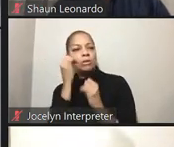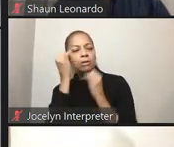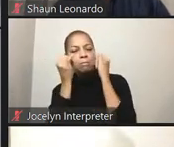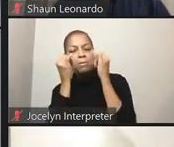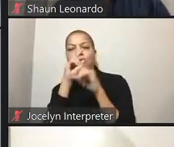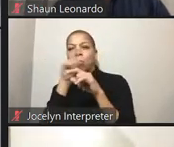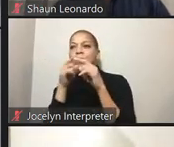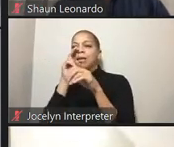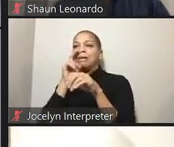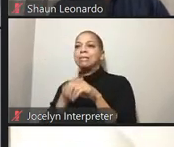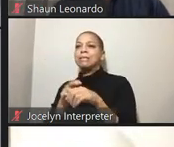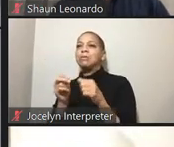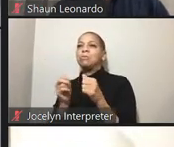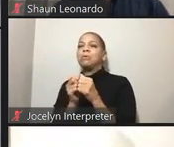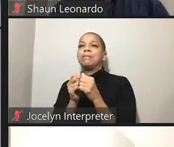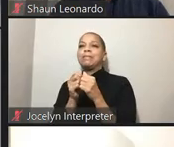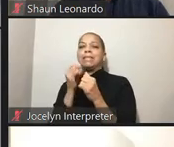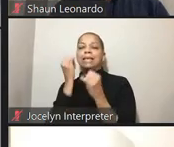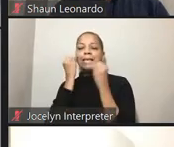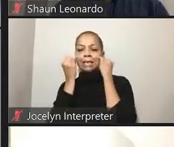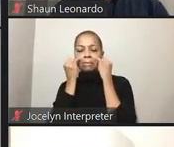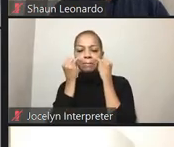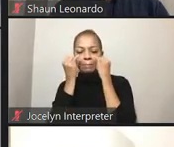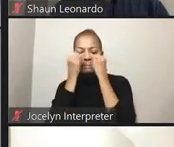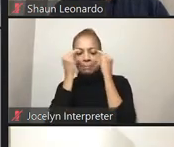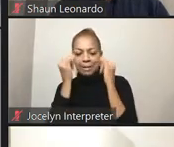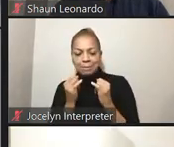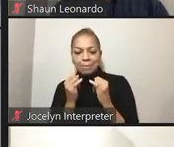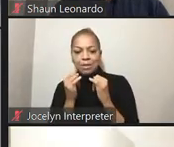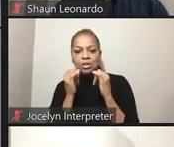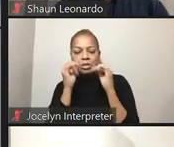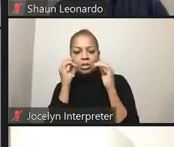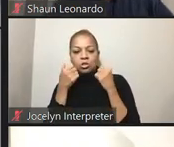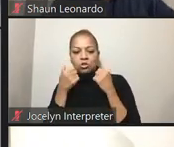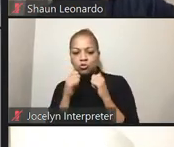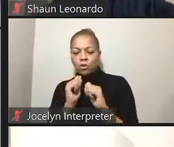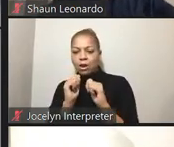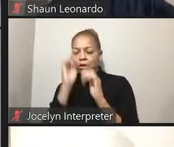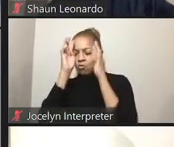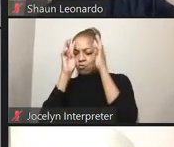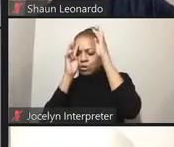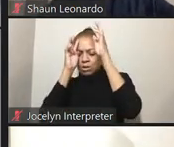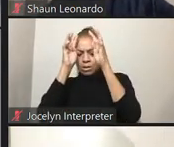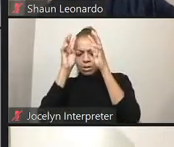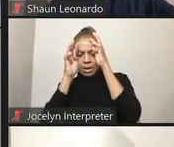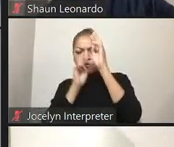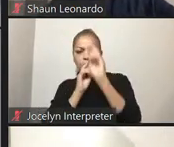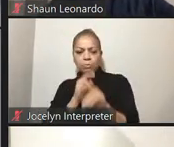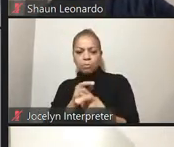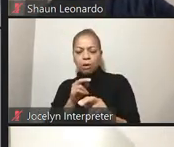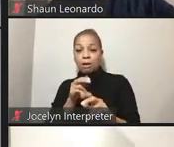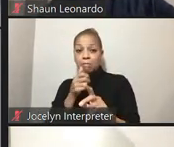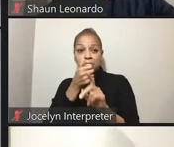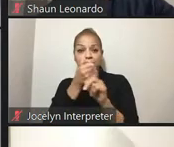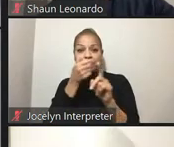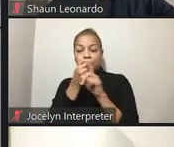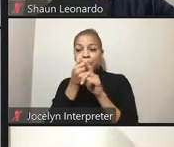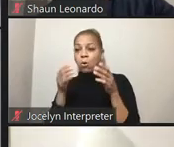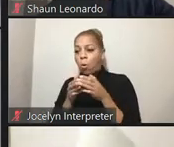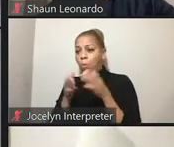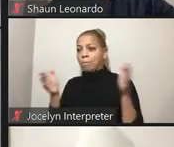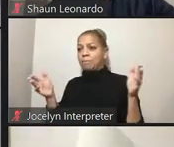with the footage or the images and try to create a response, they are opening themselves up to being